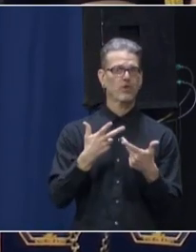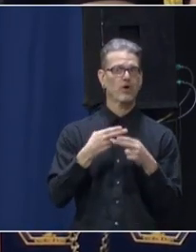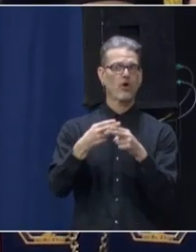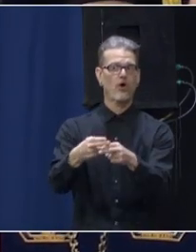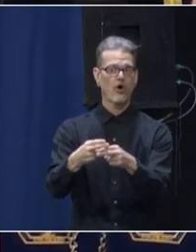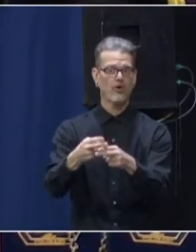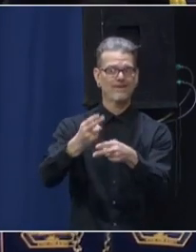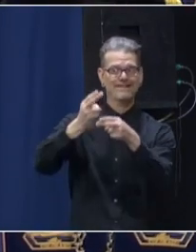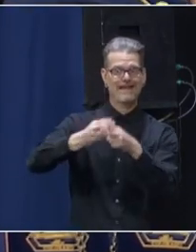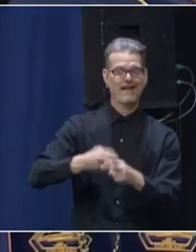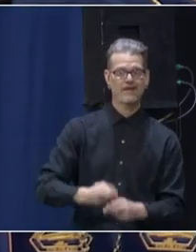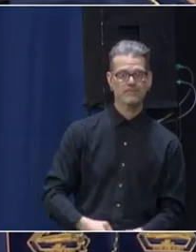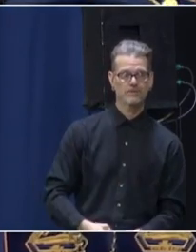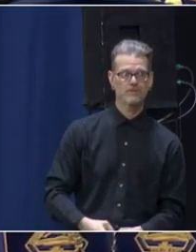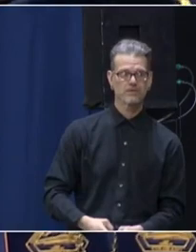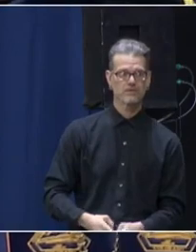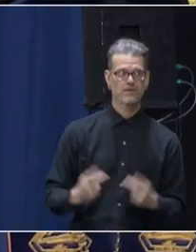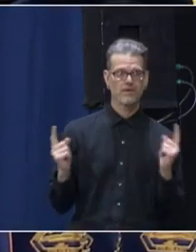Thank you.